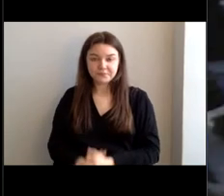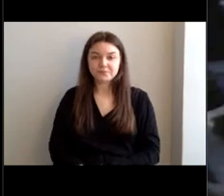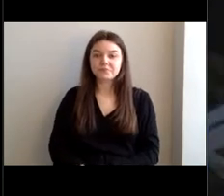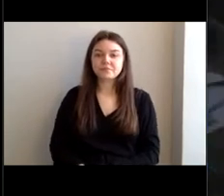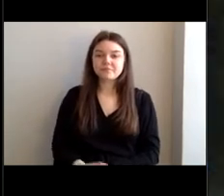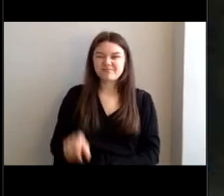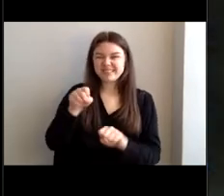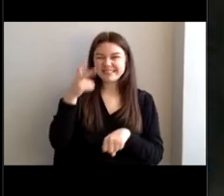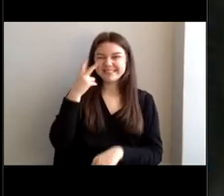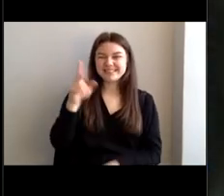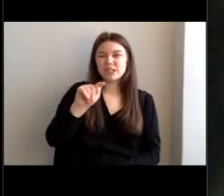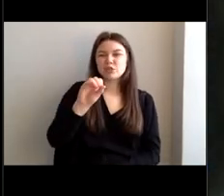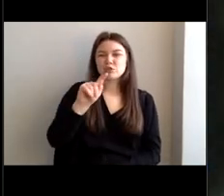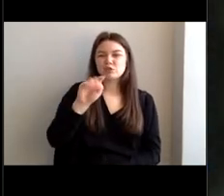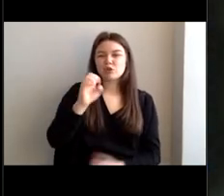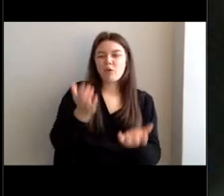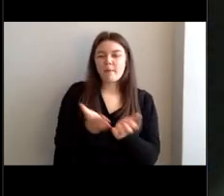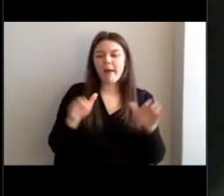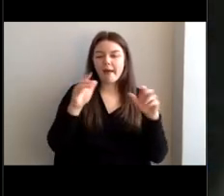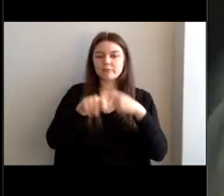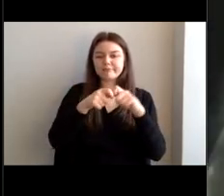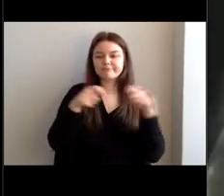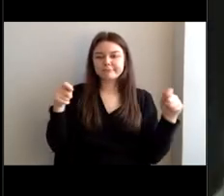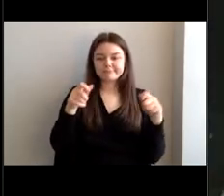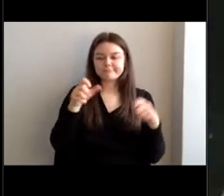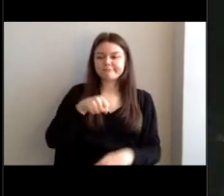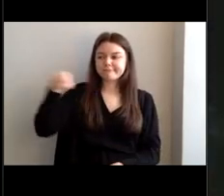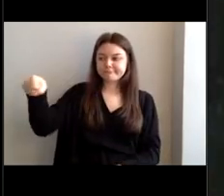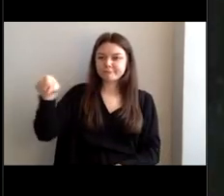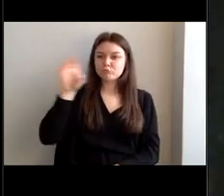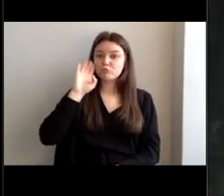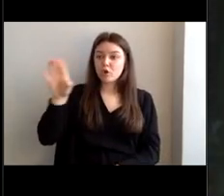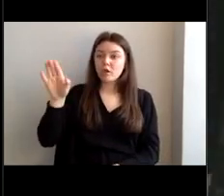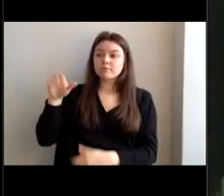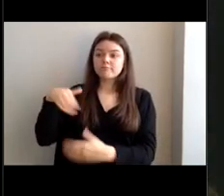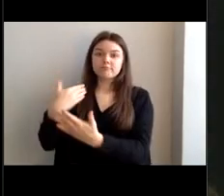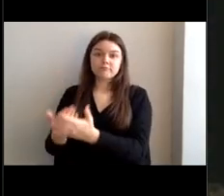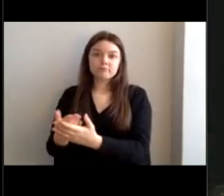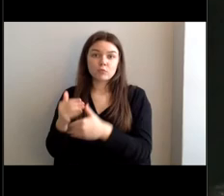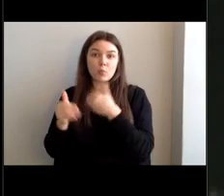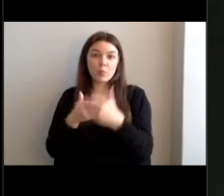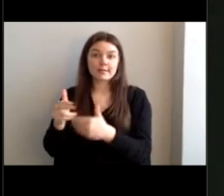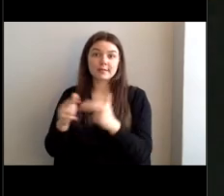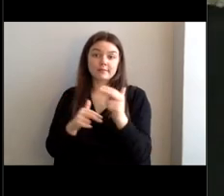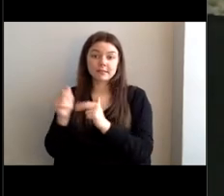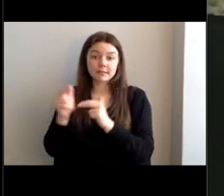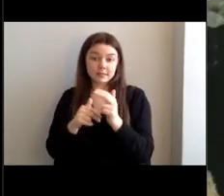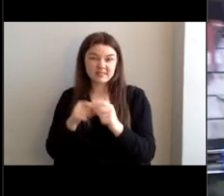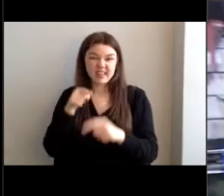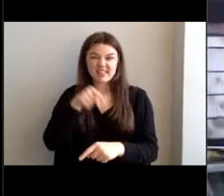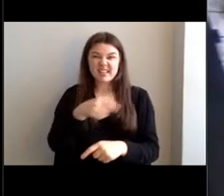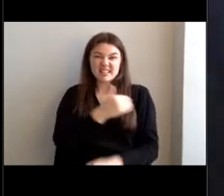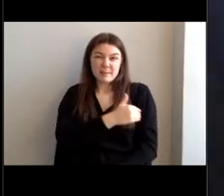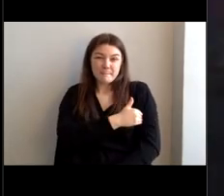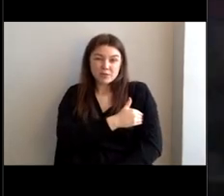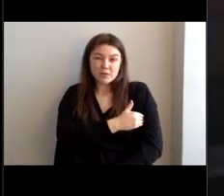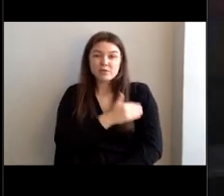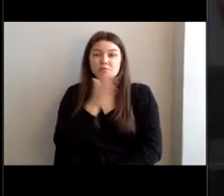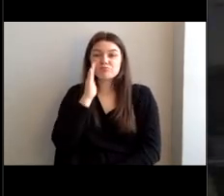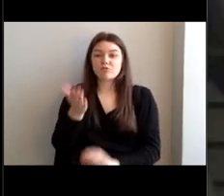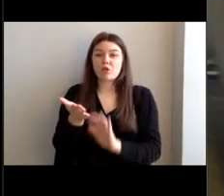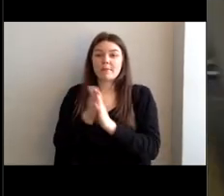as you can see here, and they will go into this processing facility that maybe is going to take these scallop adductor muscles and make